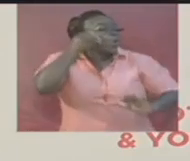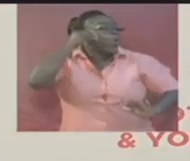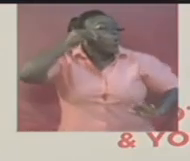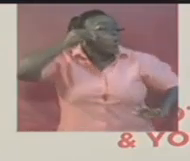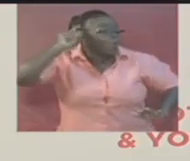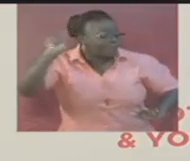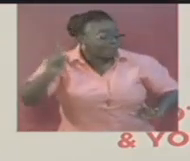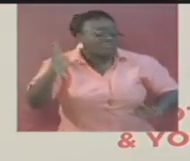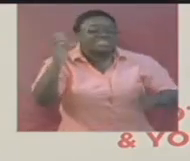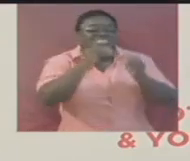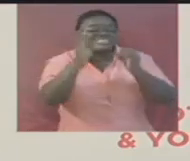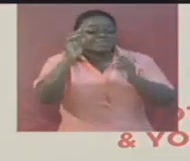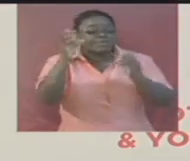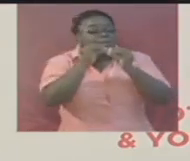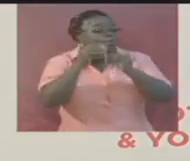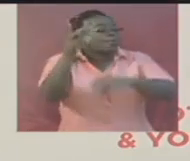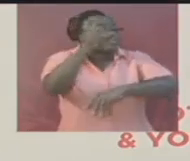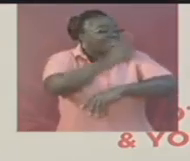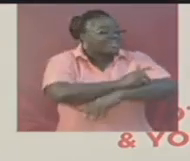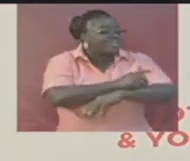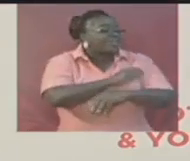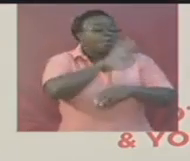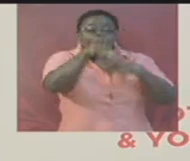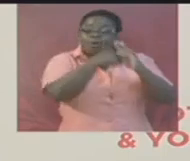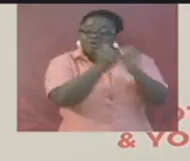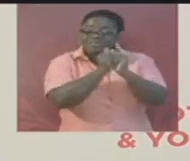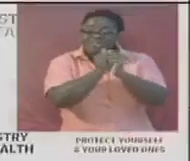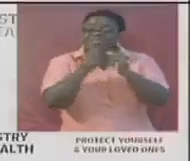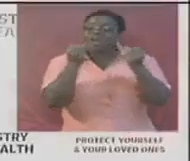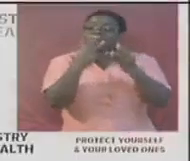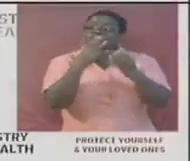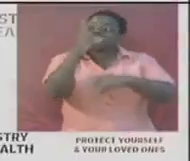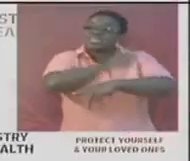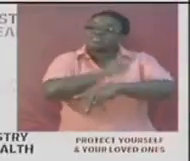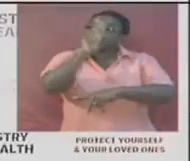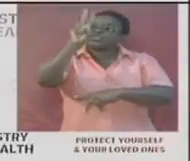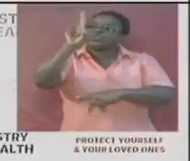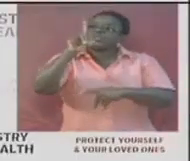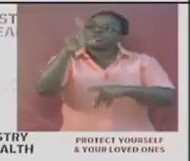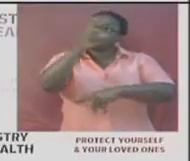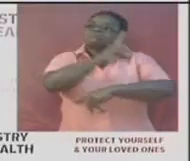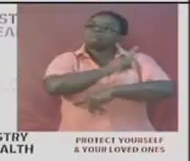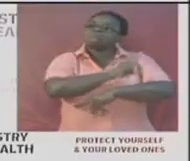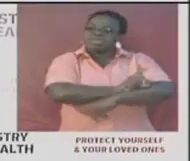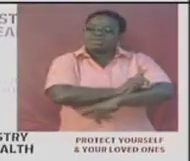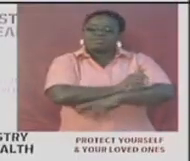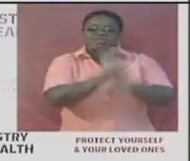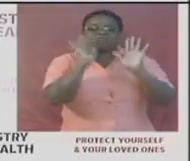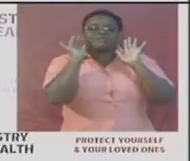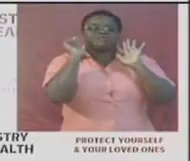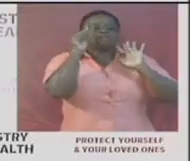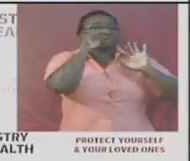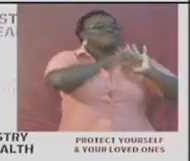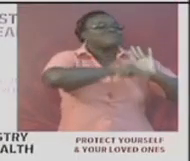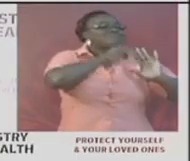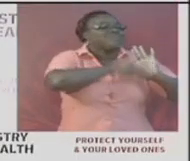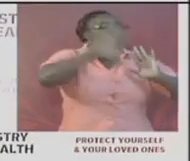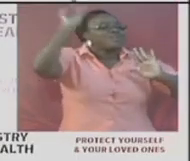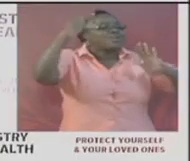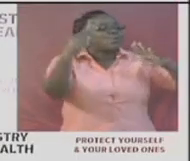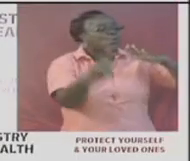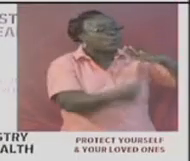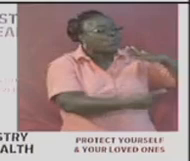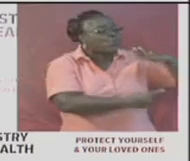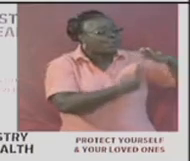Security, and is really a function of that entity, not Ministry of Health. Thank you, CMO. We've been talking a lot about the